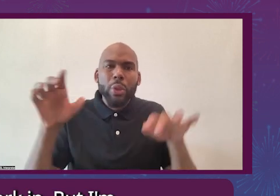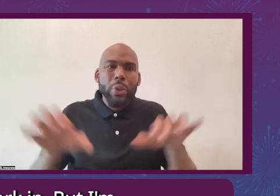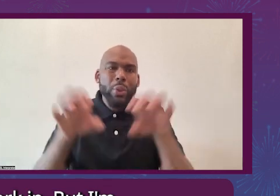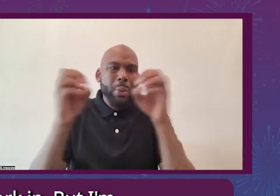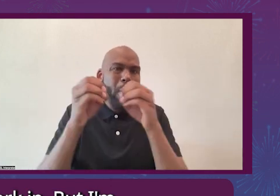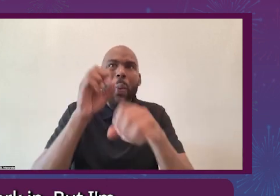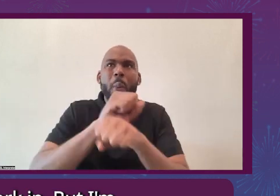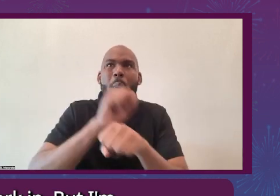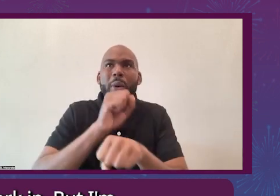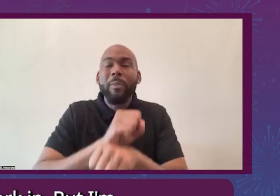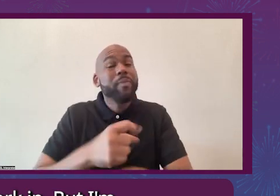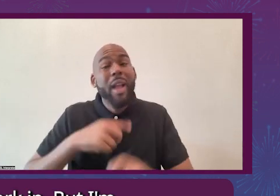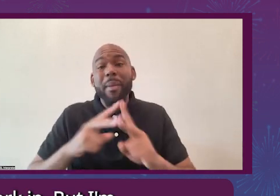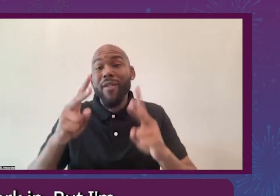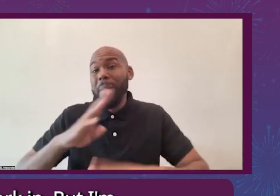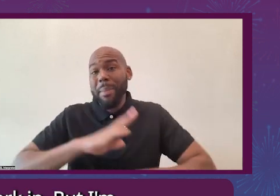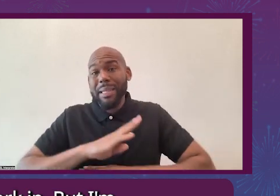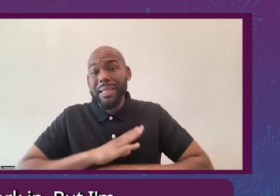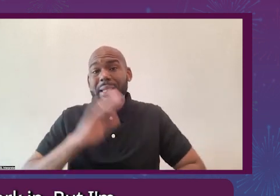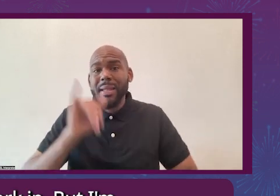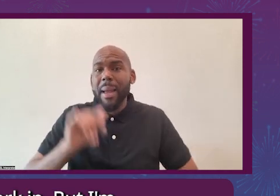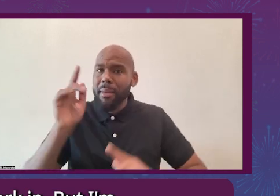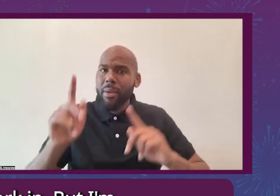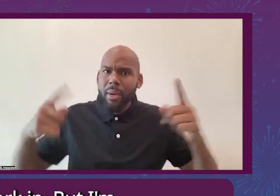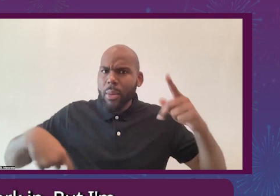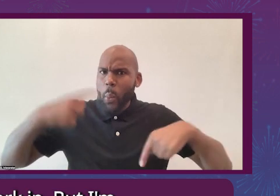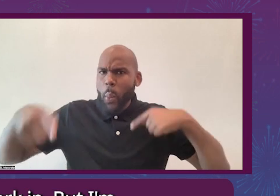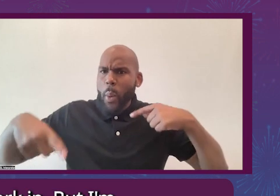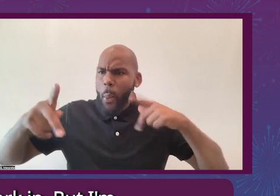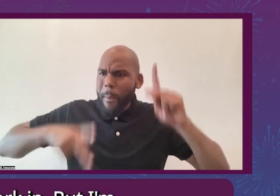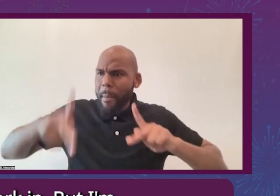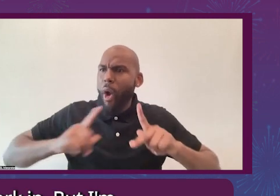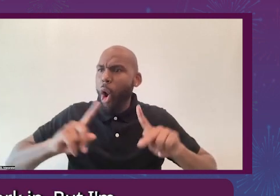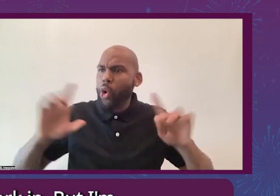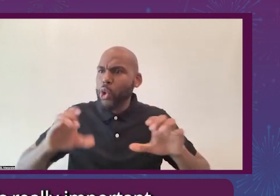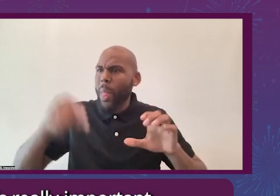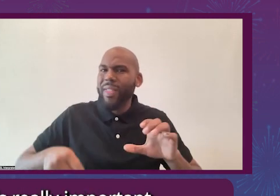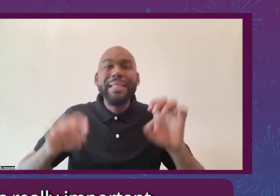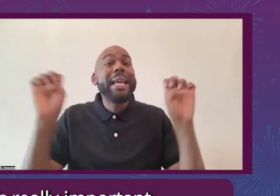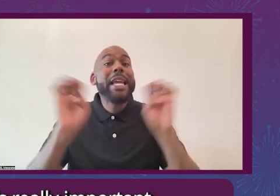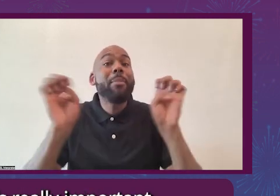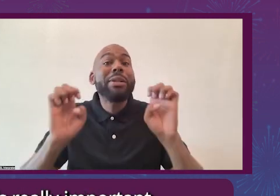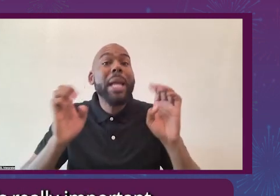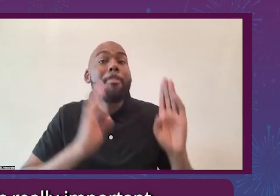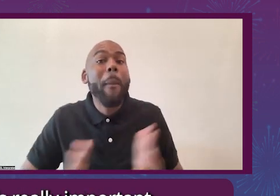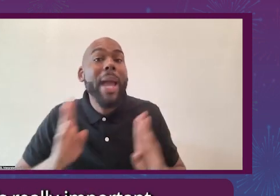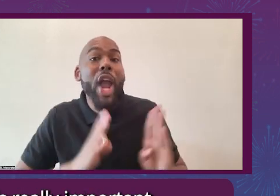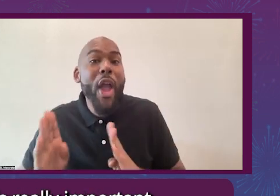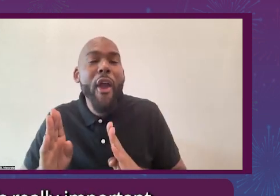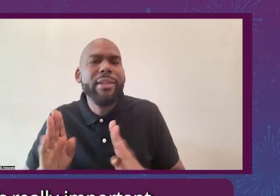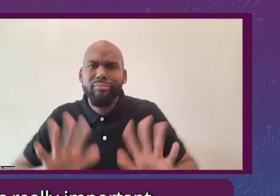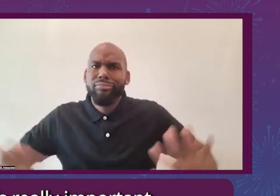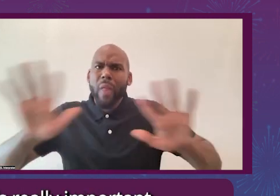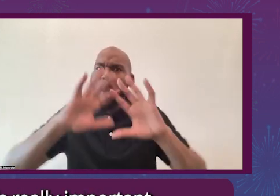do more work in. But I'm very pleased that we're doing this emergency preparedness and